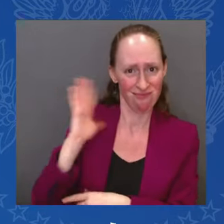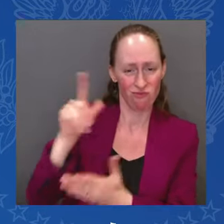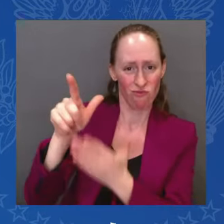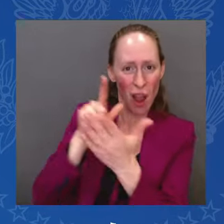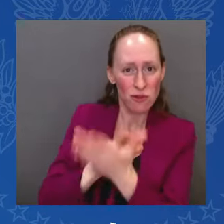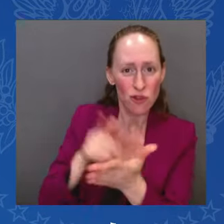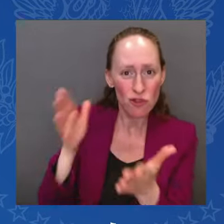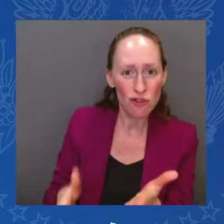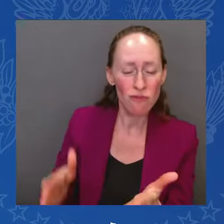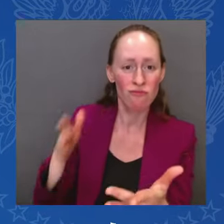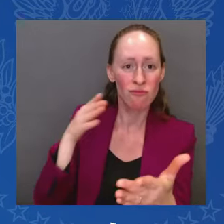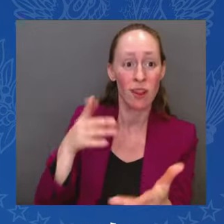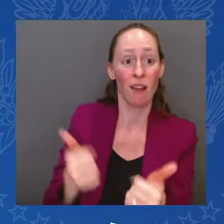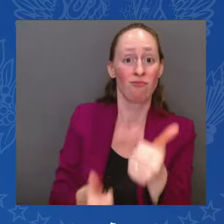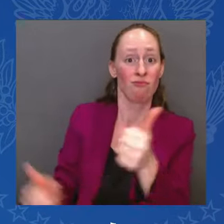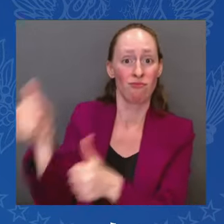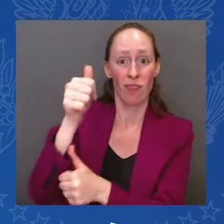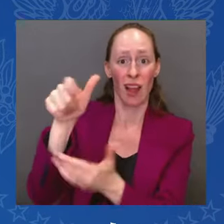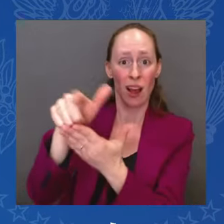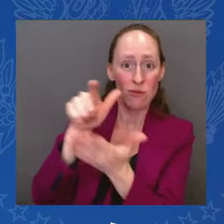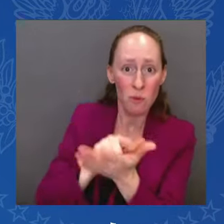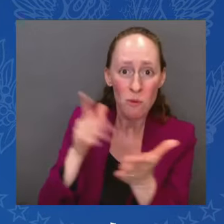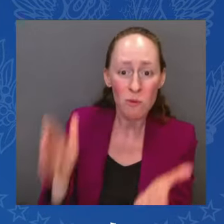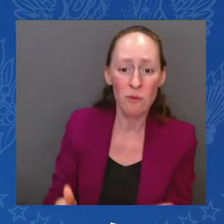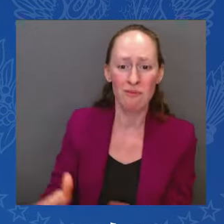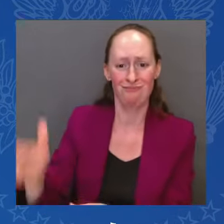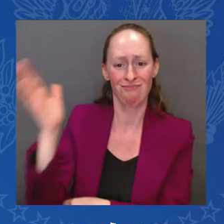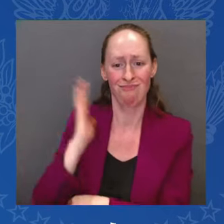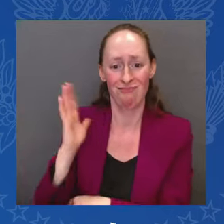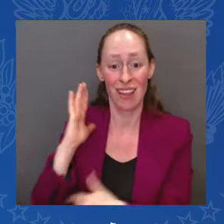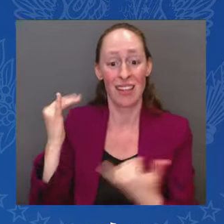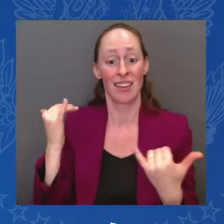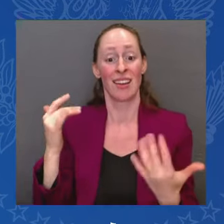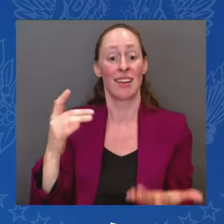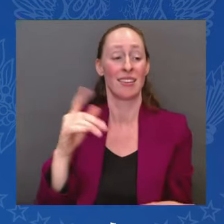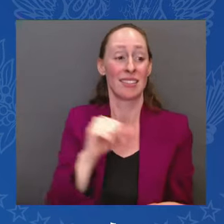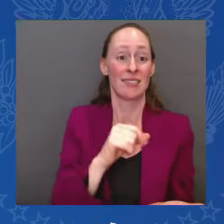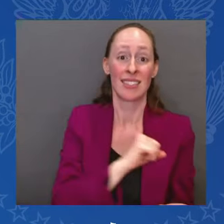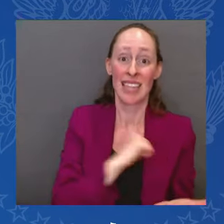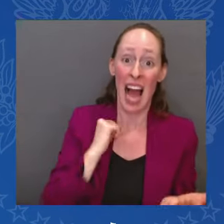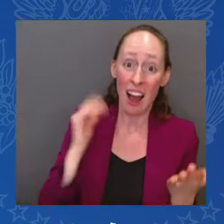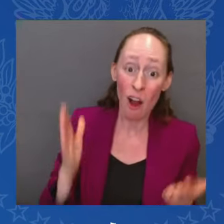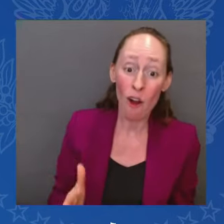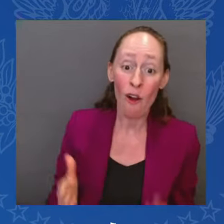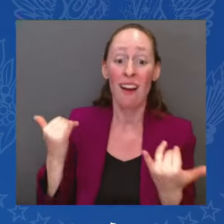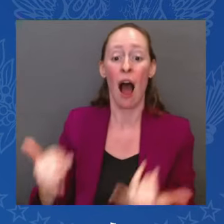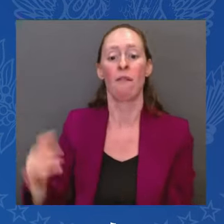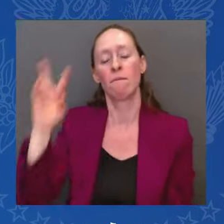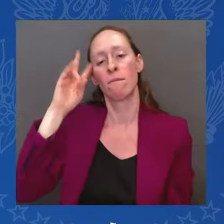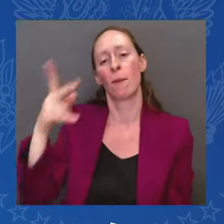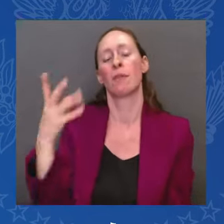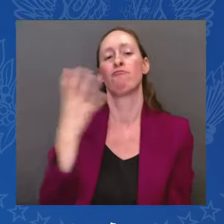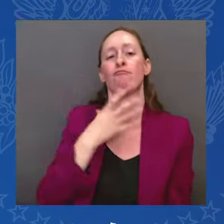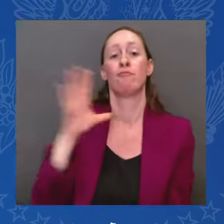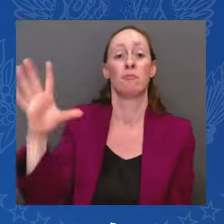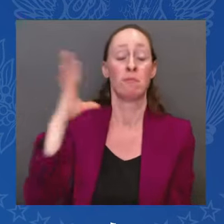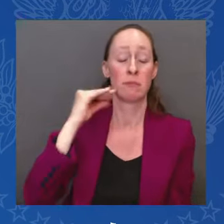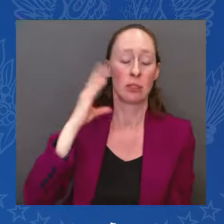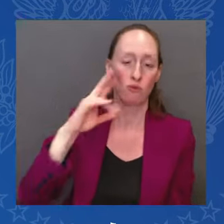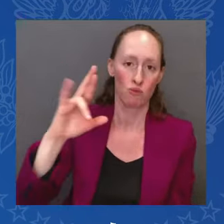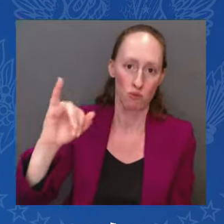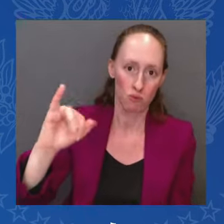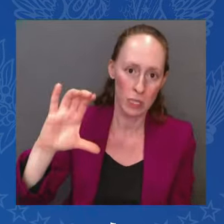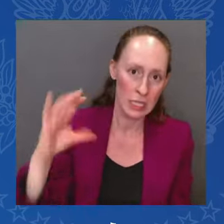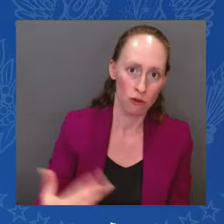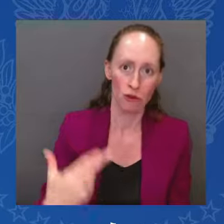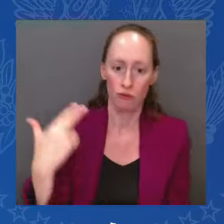States senator. Her deep experience will be invaluable for this office. And where's Steph Feldman? Right there. Steph, I